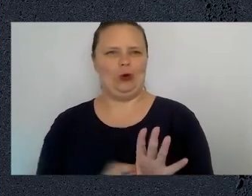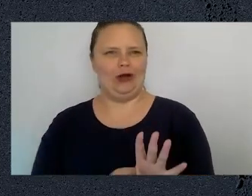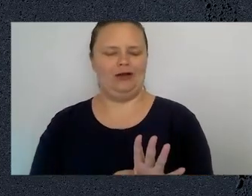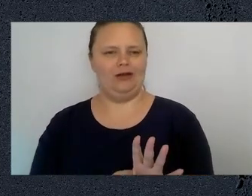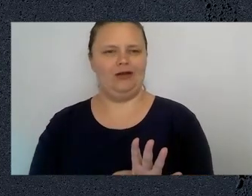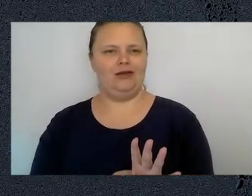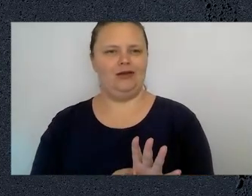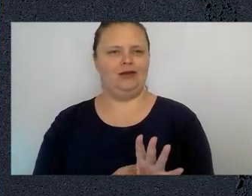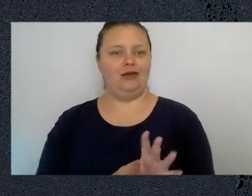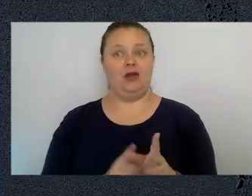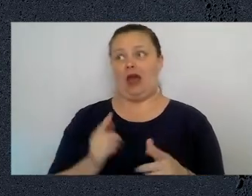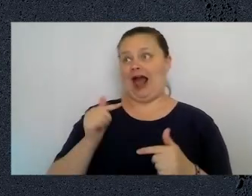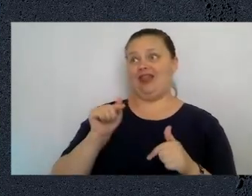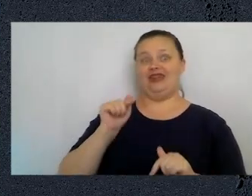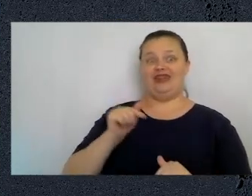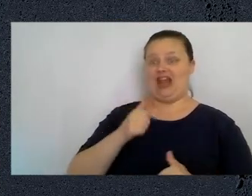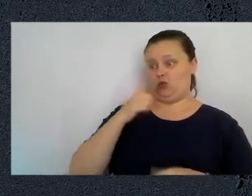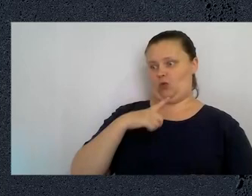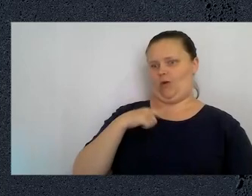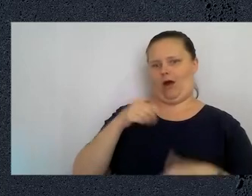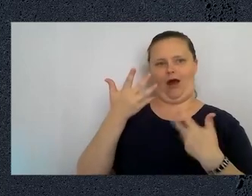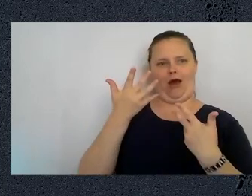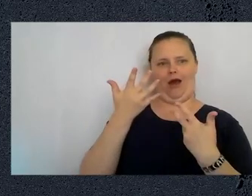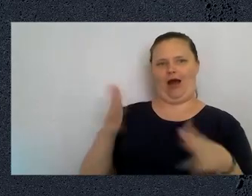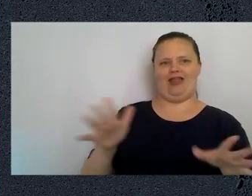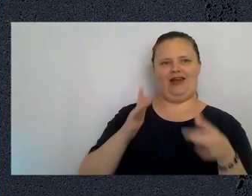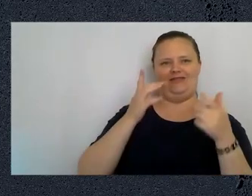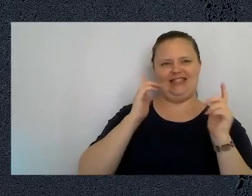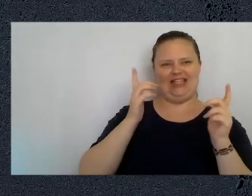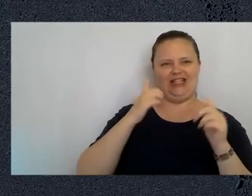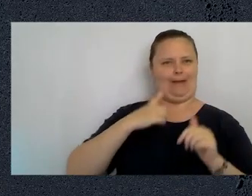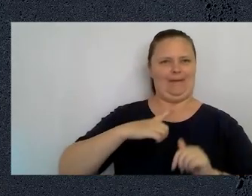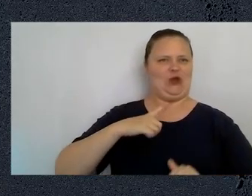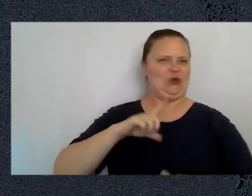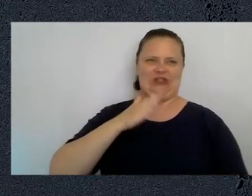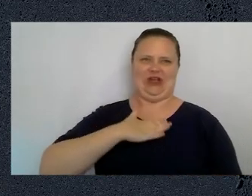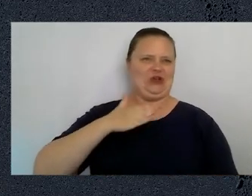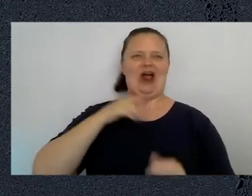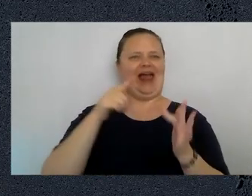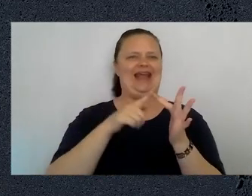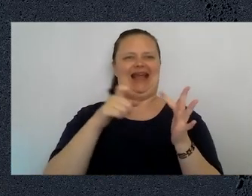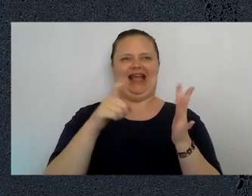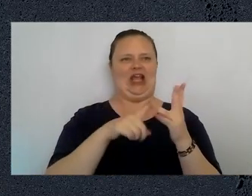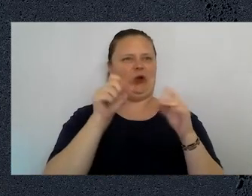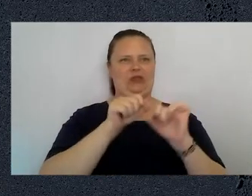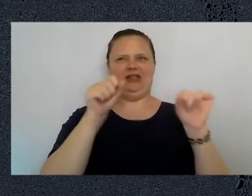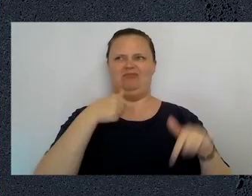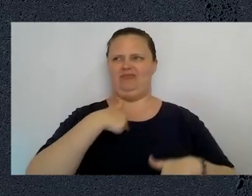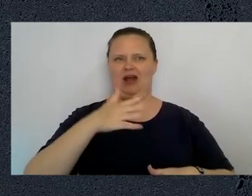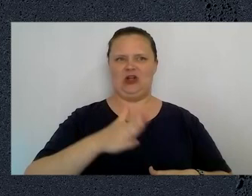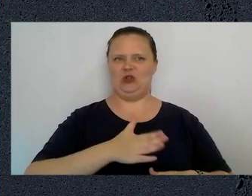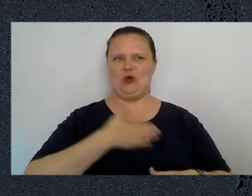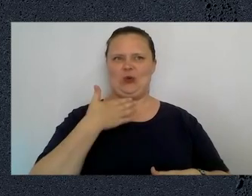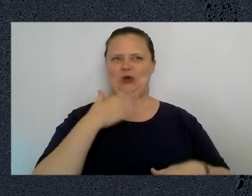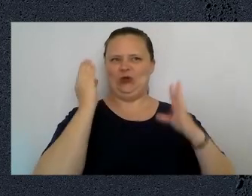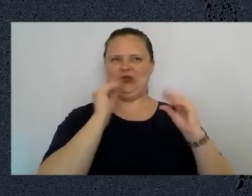I left teaching, because I didn't like the ecosystem, and I said, I don't want to teach like